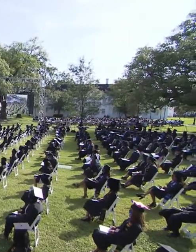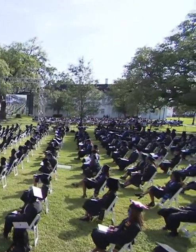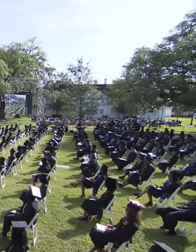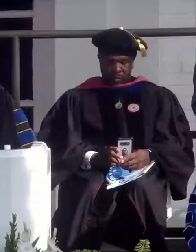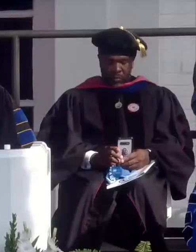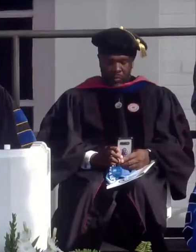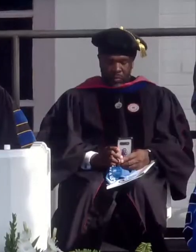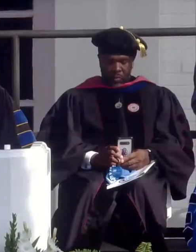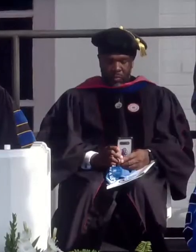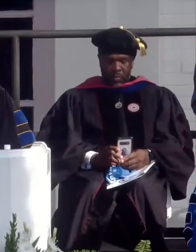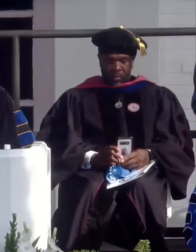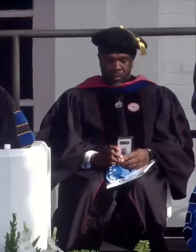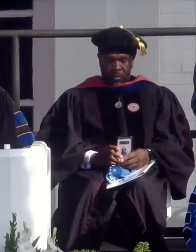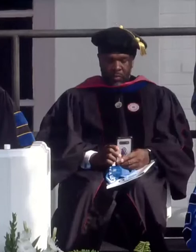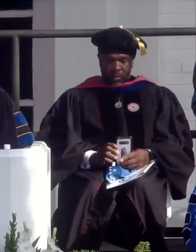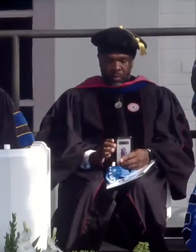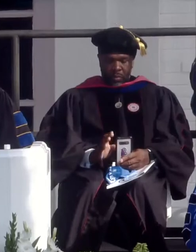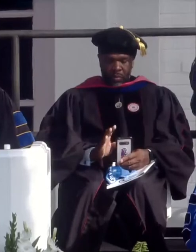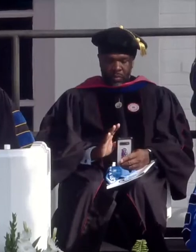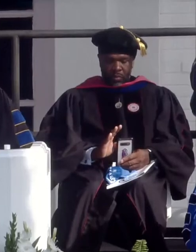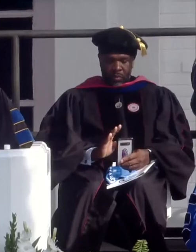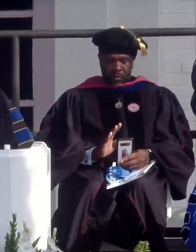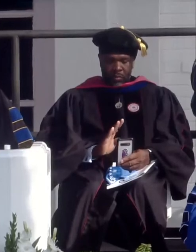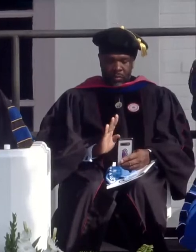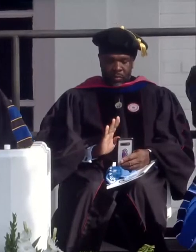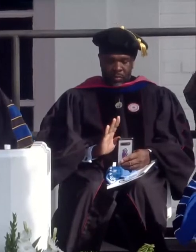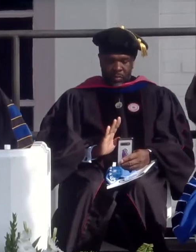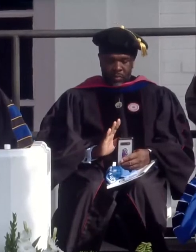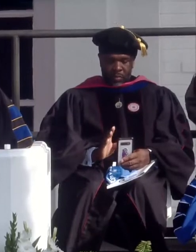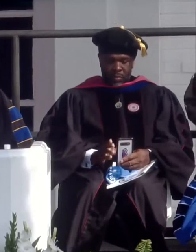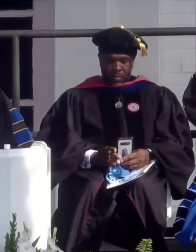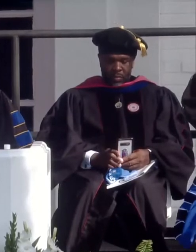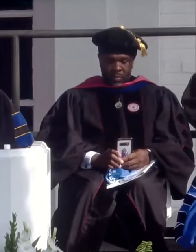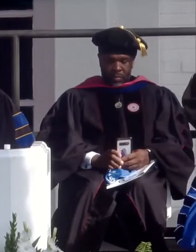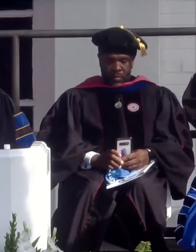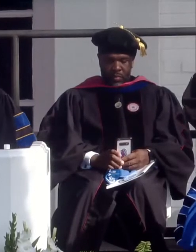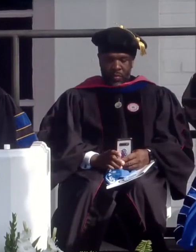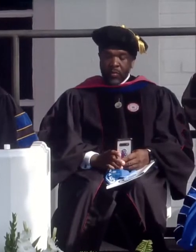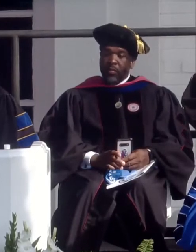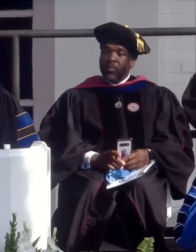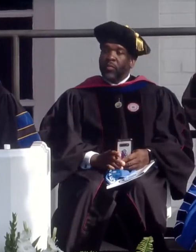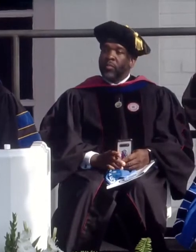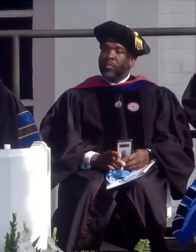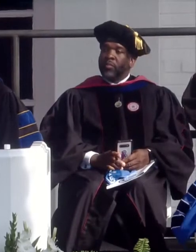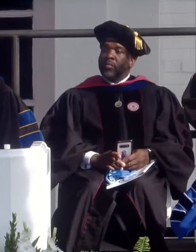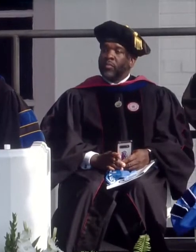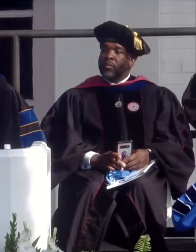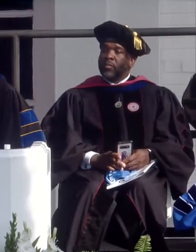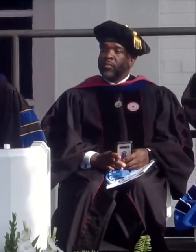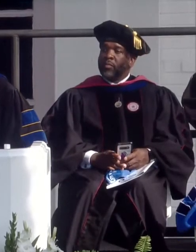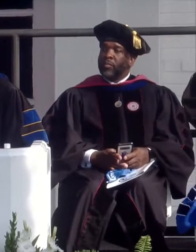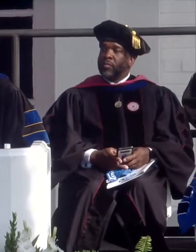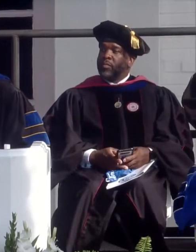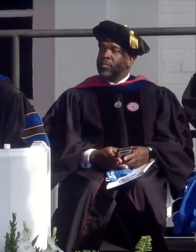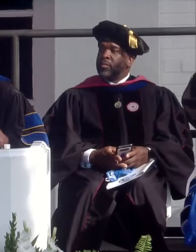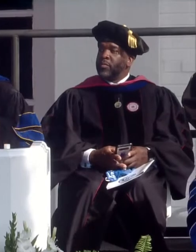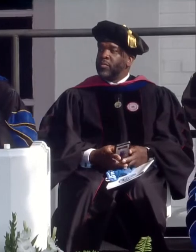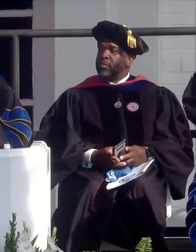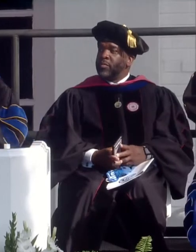2021. Victoria Robertson and Traylon Rogers, please stand and come forward.